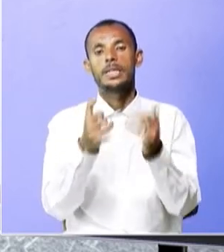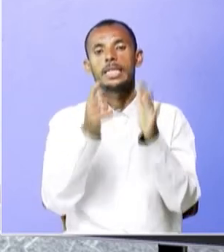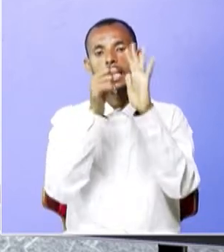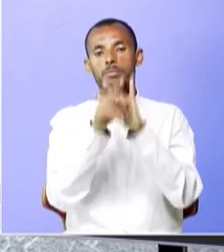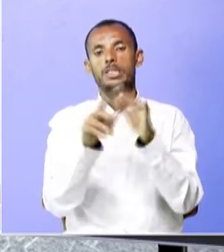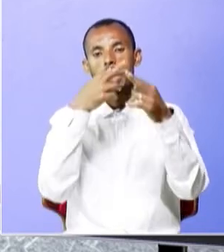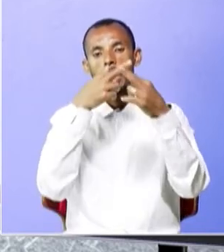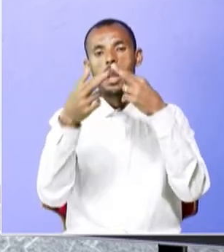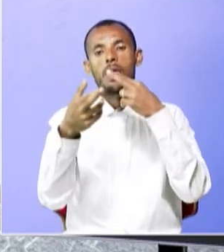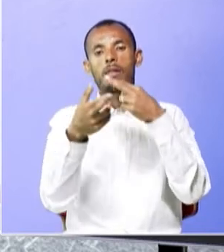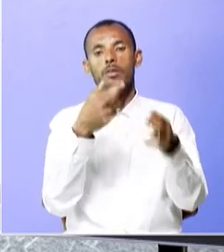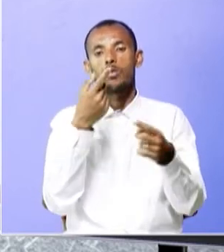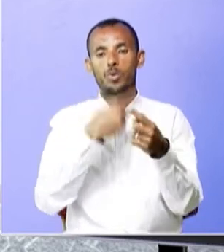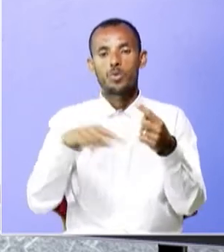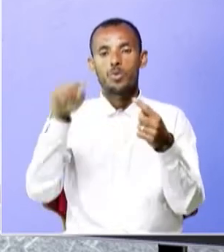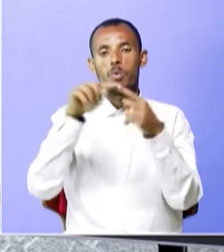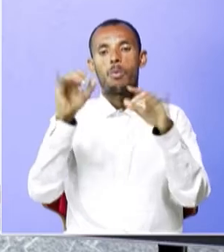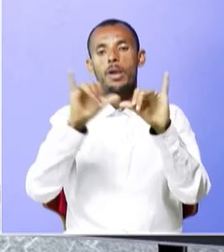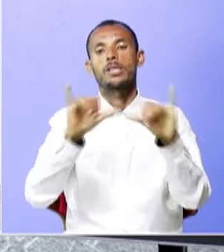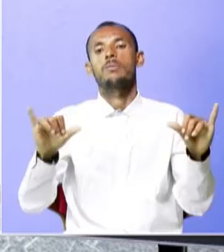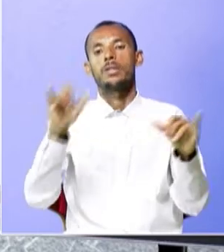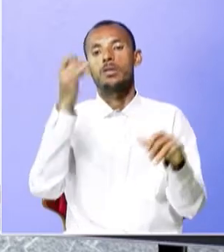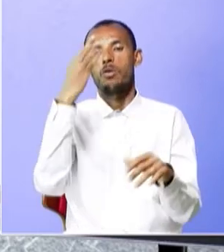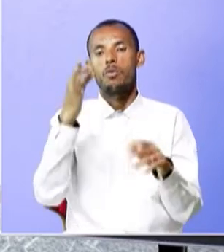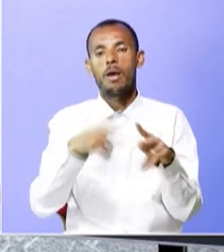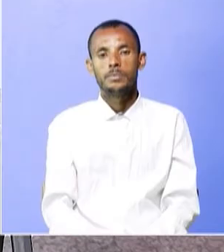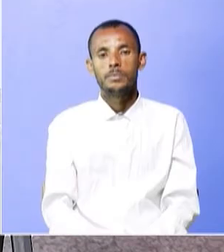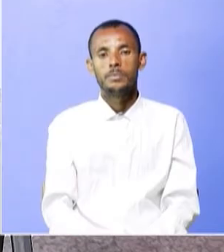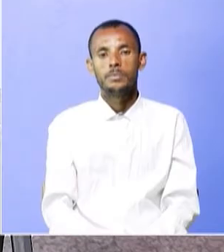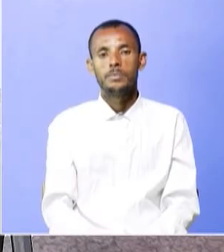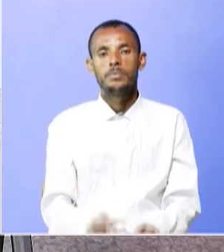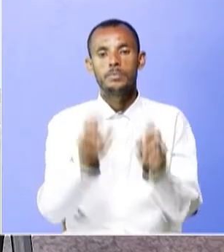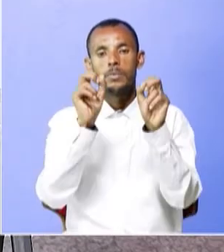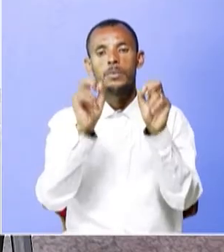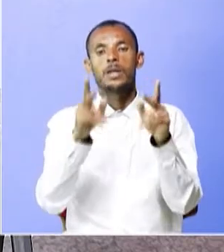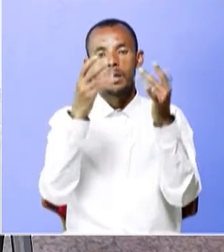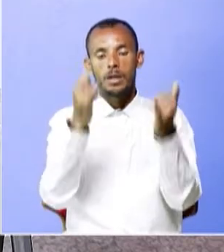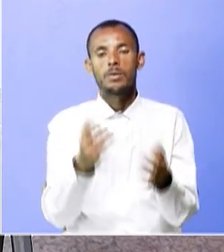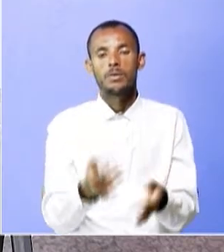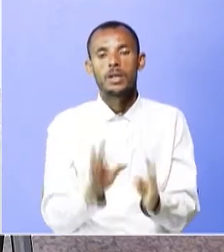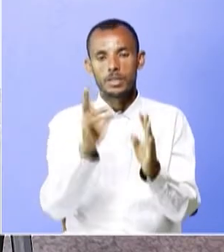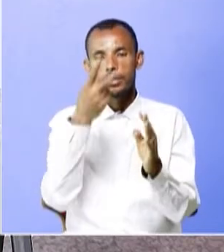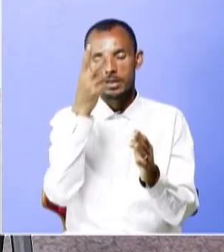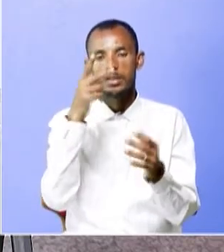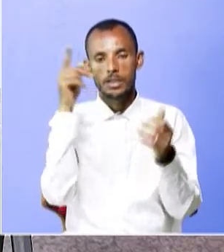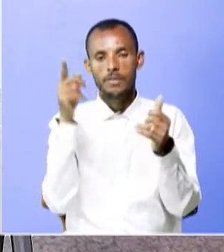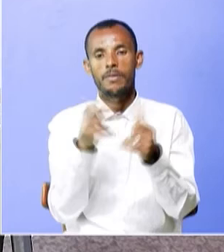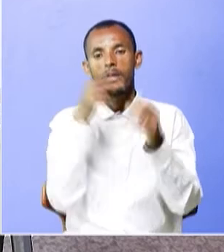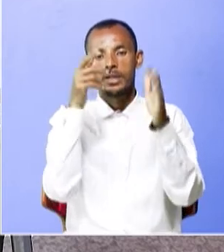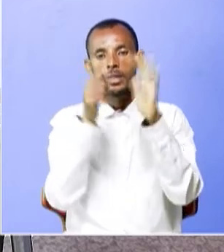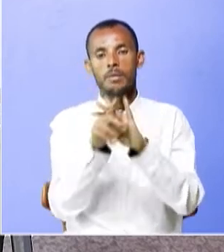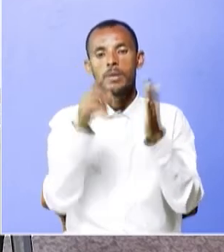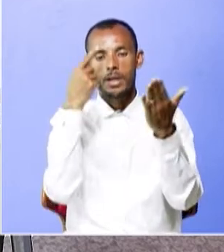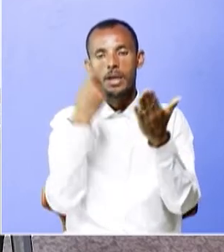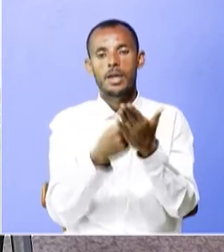examples related to measurements of a pyramid. Okay, now let's see the first example. Okay,